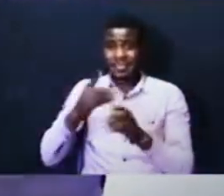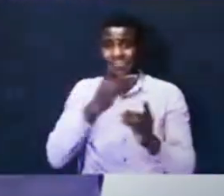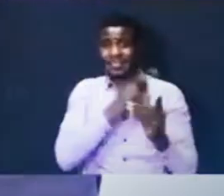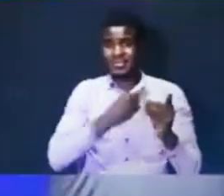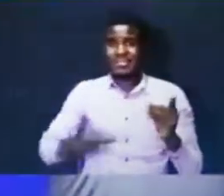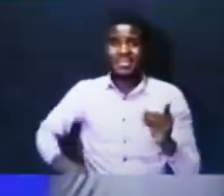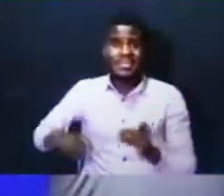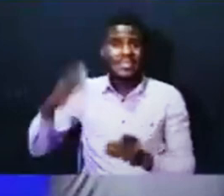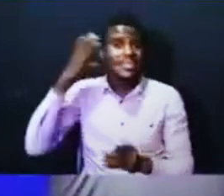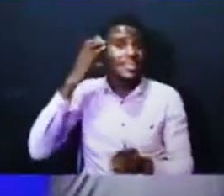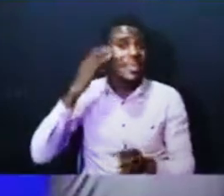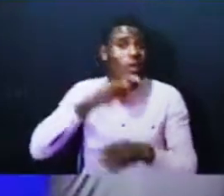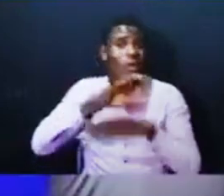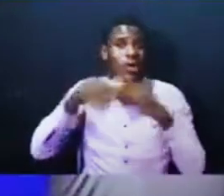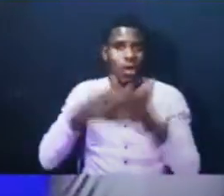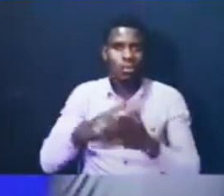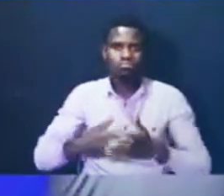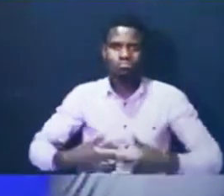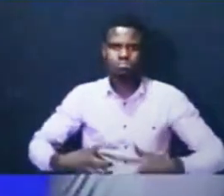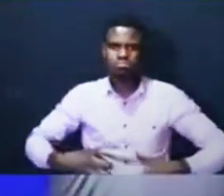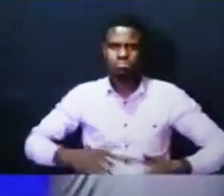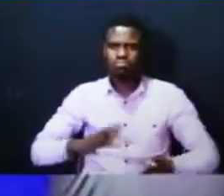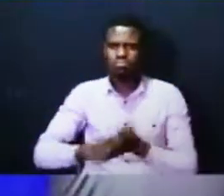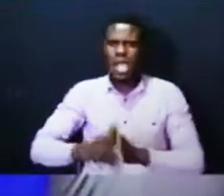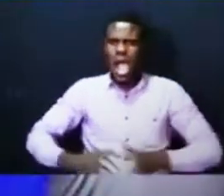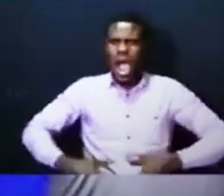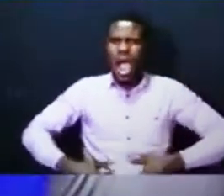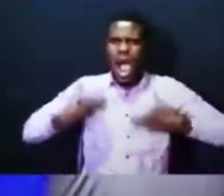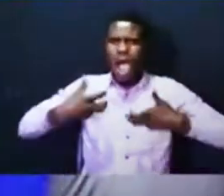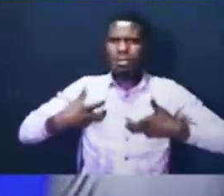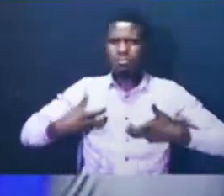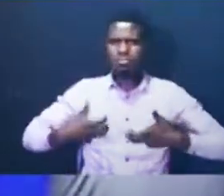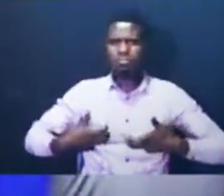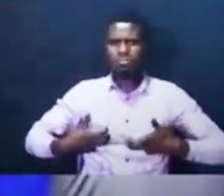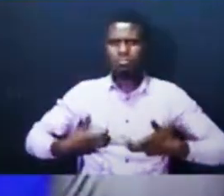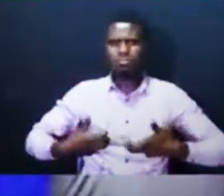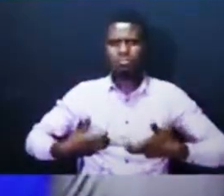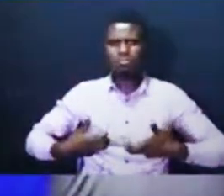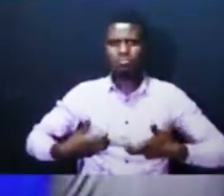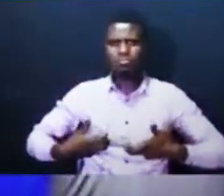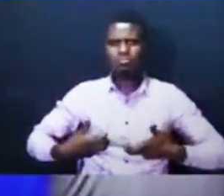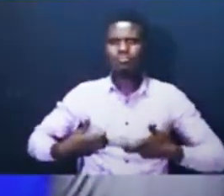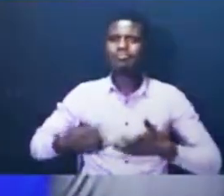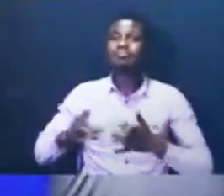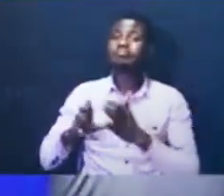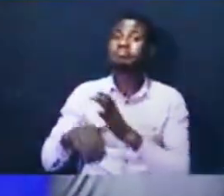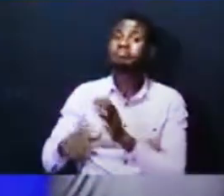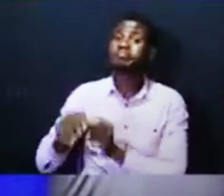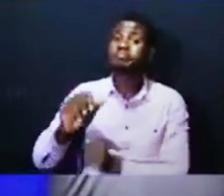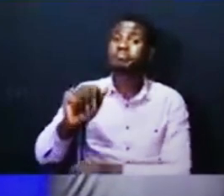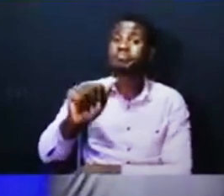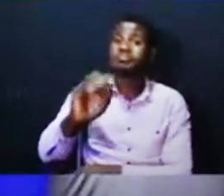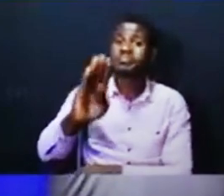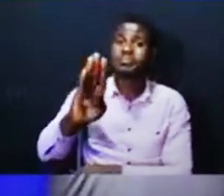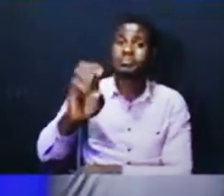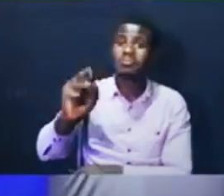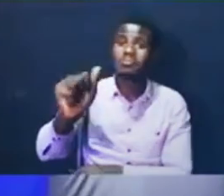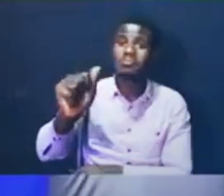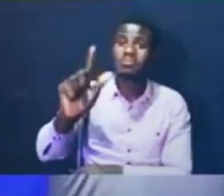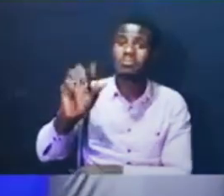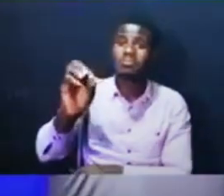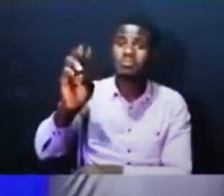furious. Now, he did with the tea, answering in Anno, Nibufu ye. And Absalom never said a word to